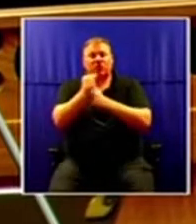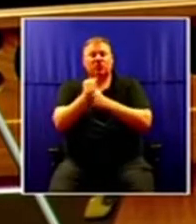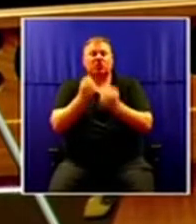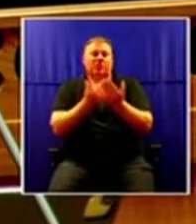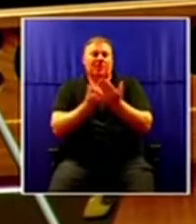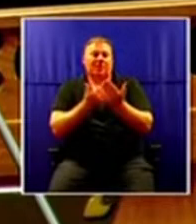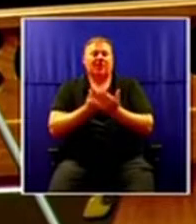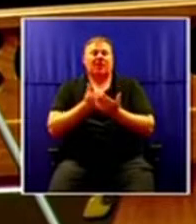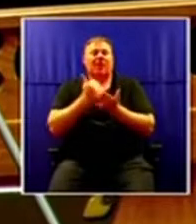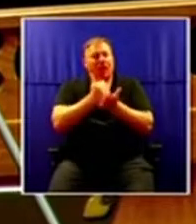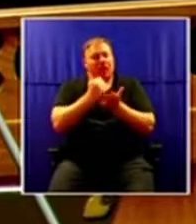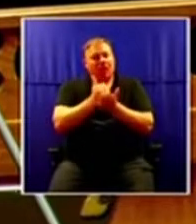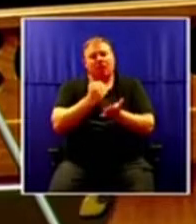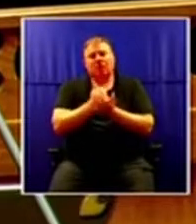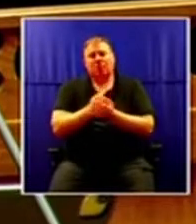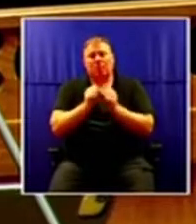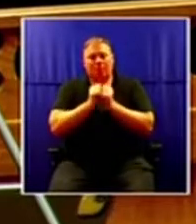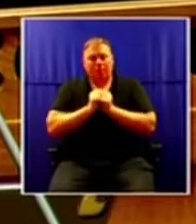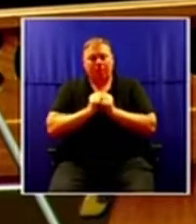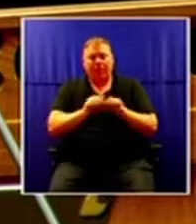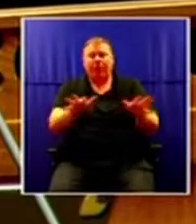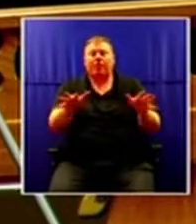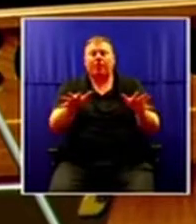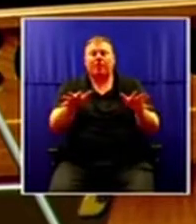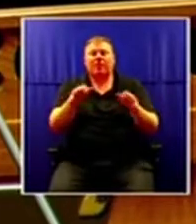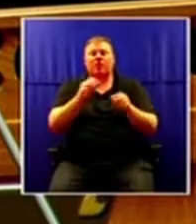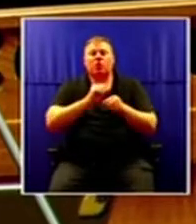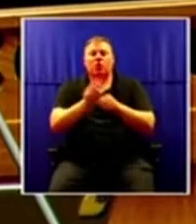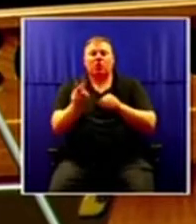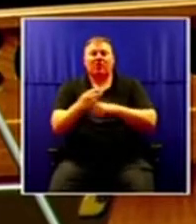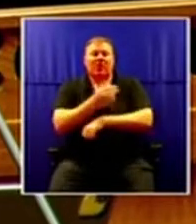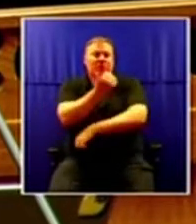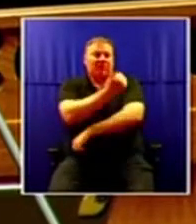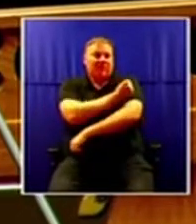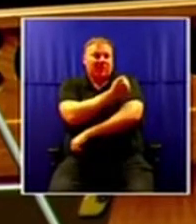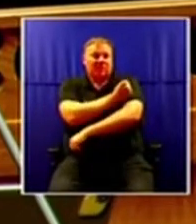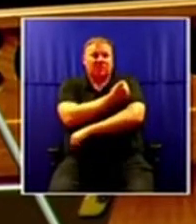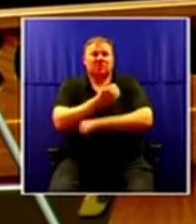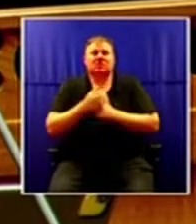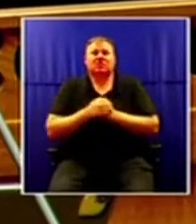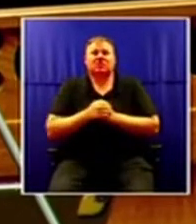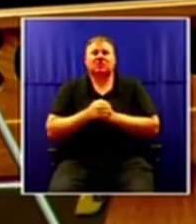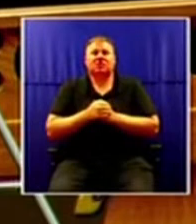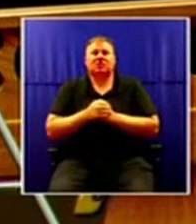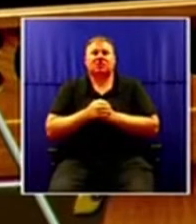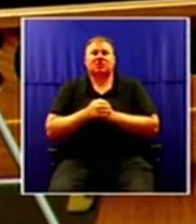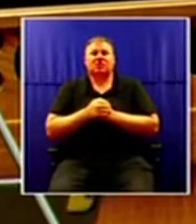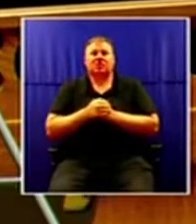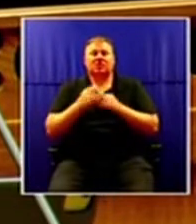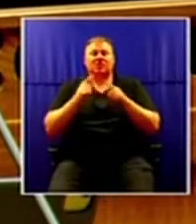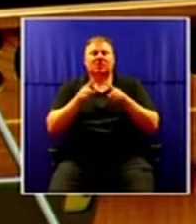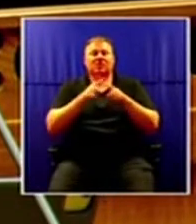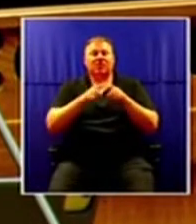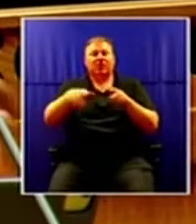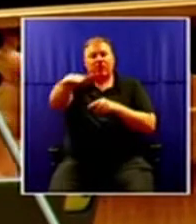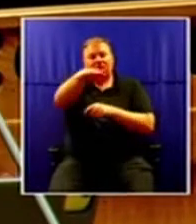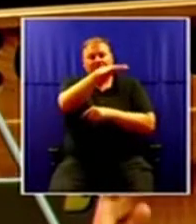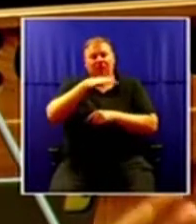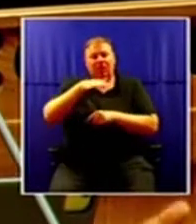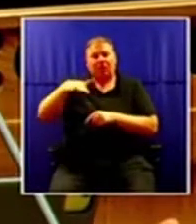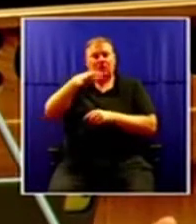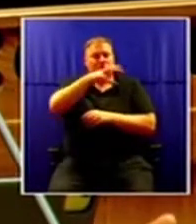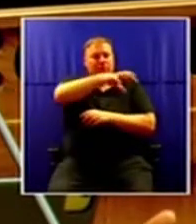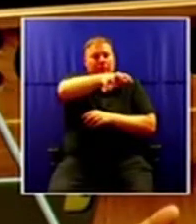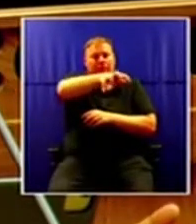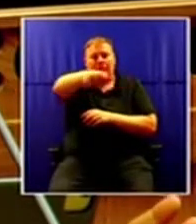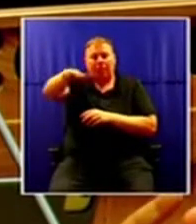the distribution of COVID-19 vaccine to different vaccination centers that have been set up in